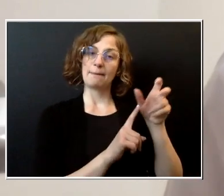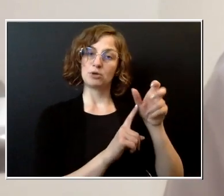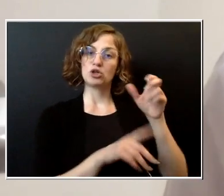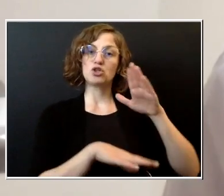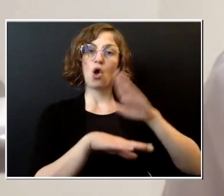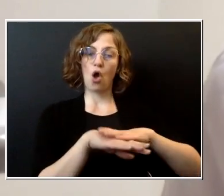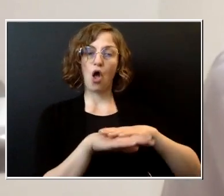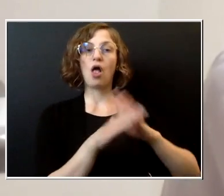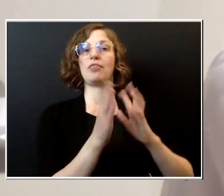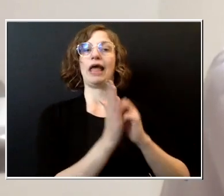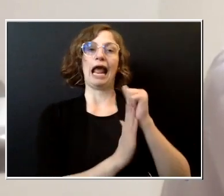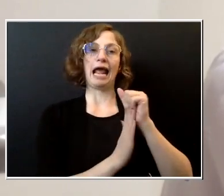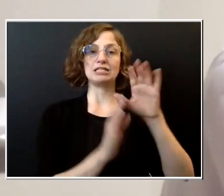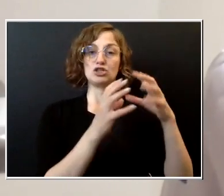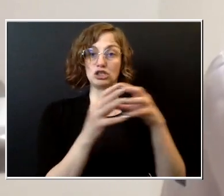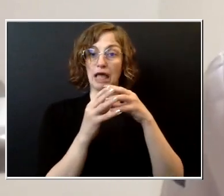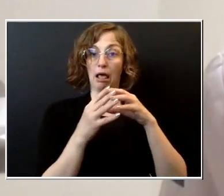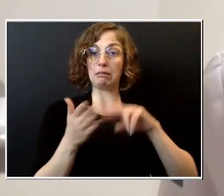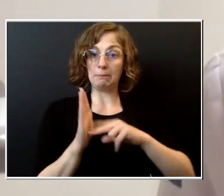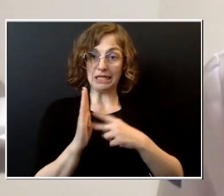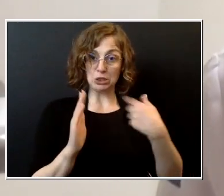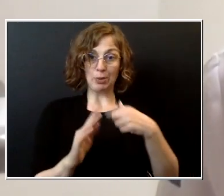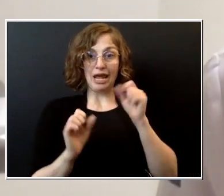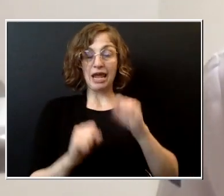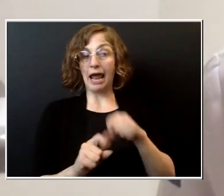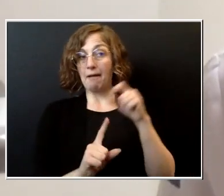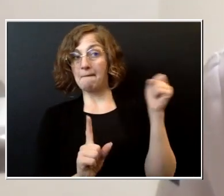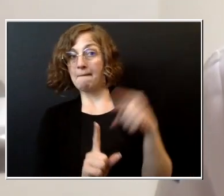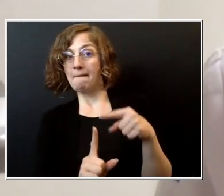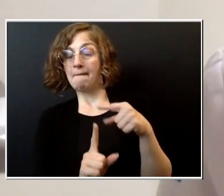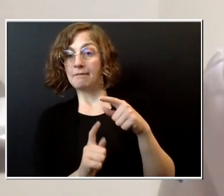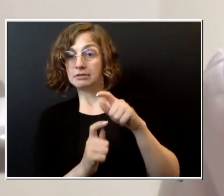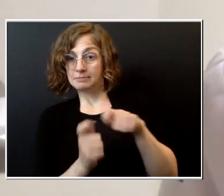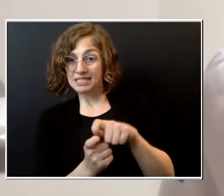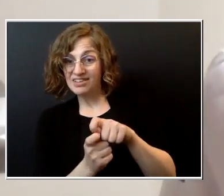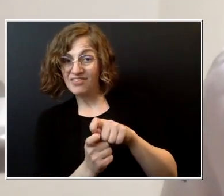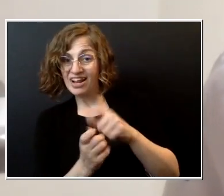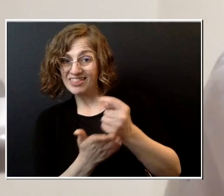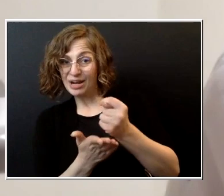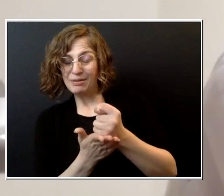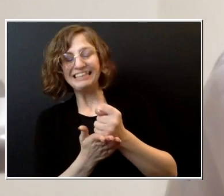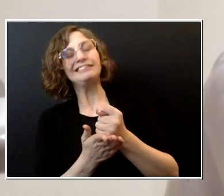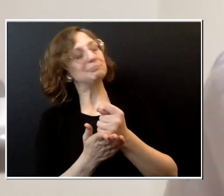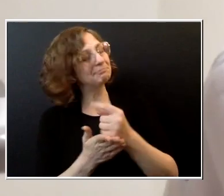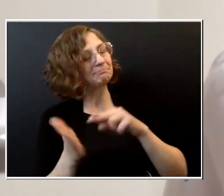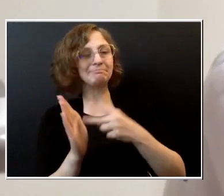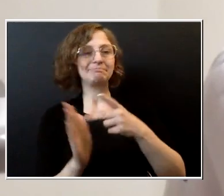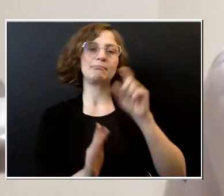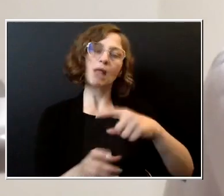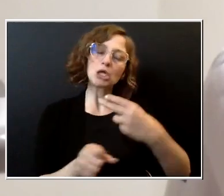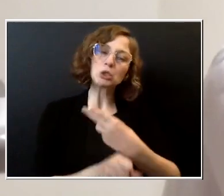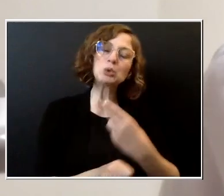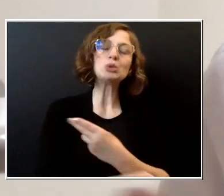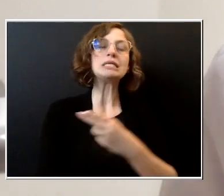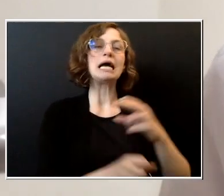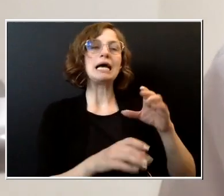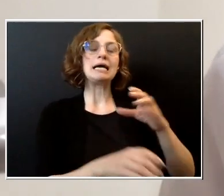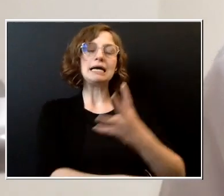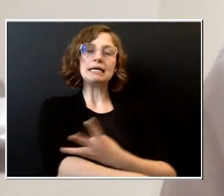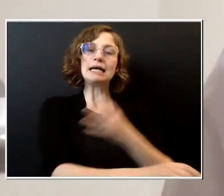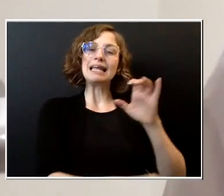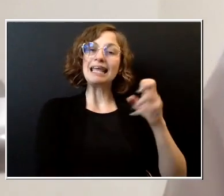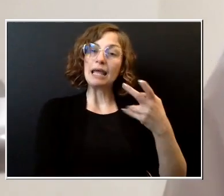target it with certain therapies. So we end up needing to use chemotherapy and now immunotherapy